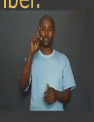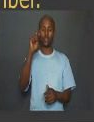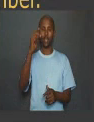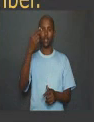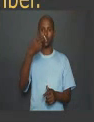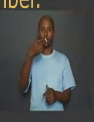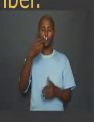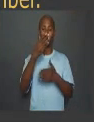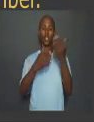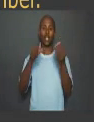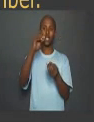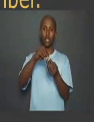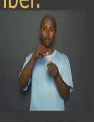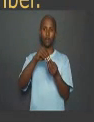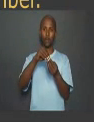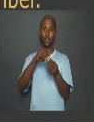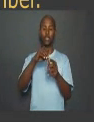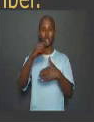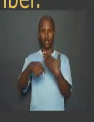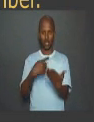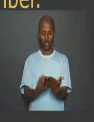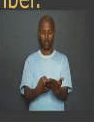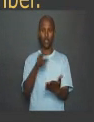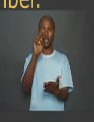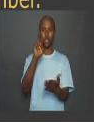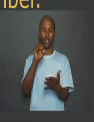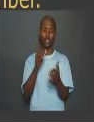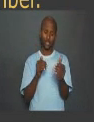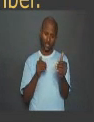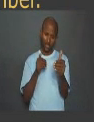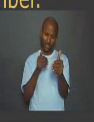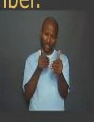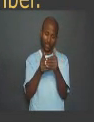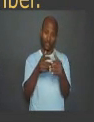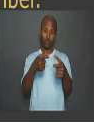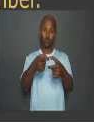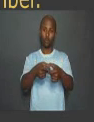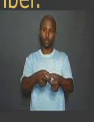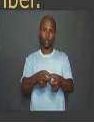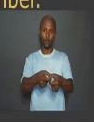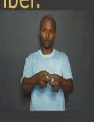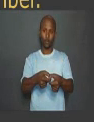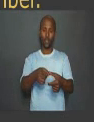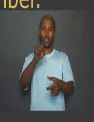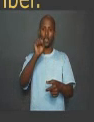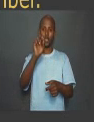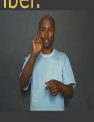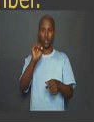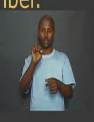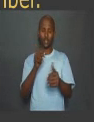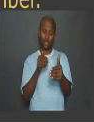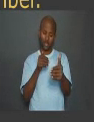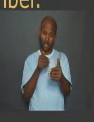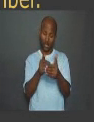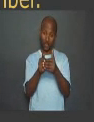partial sum such that as n tends to infinity, Sn